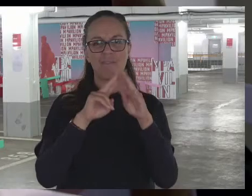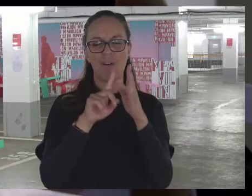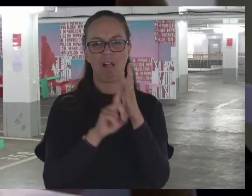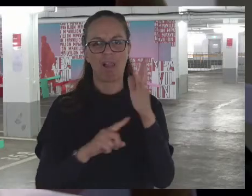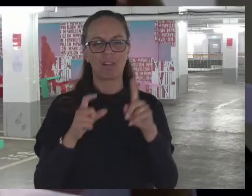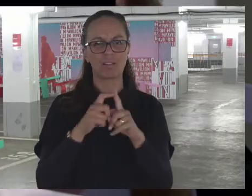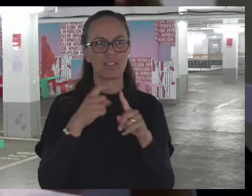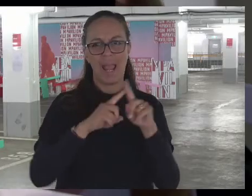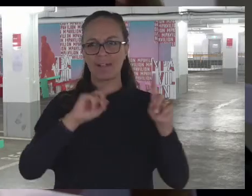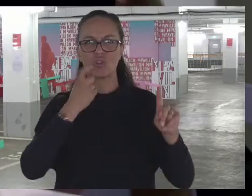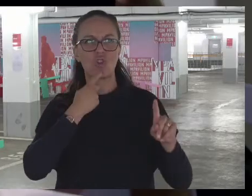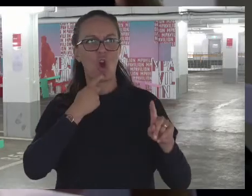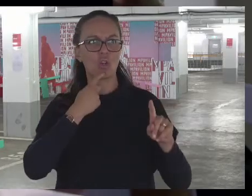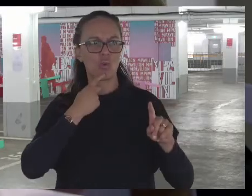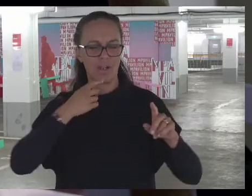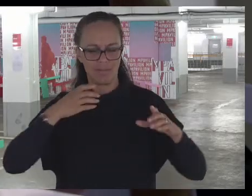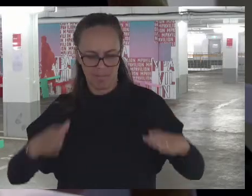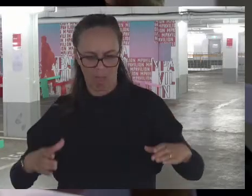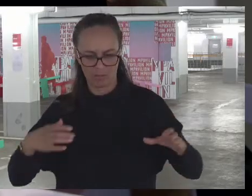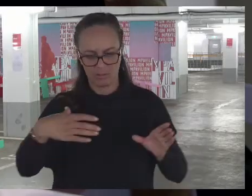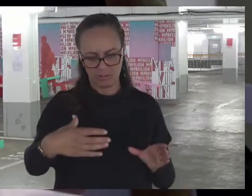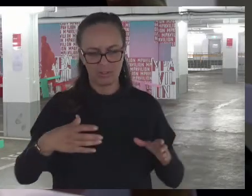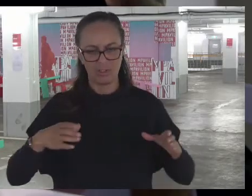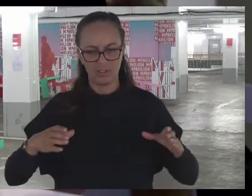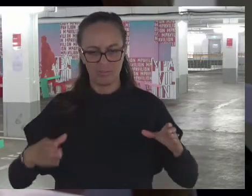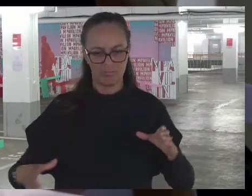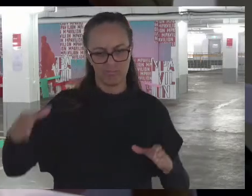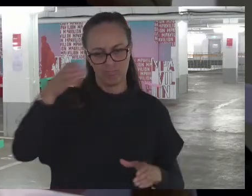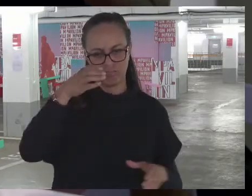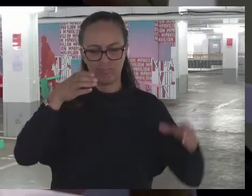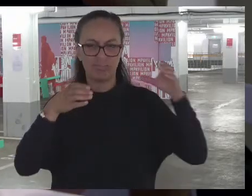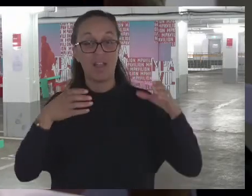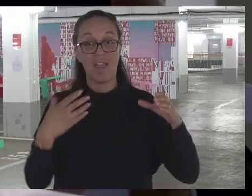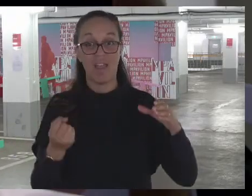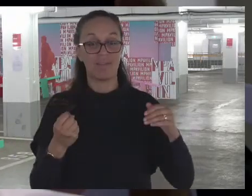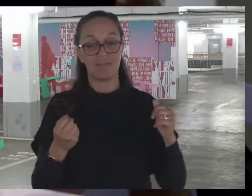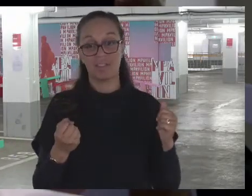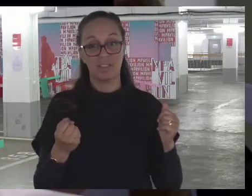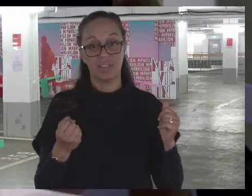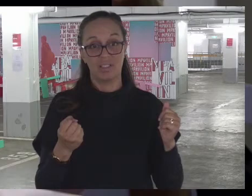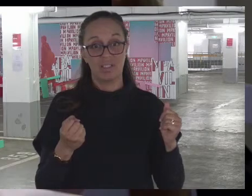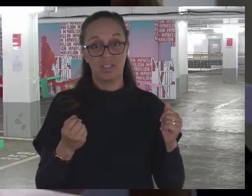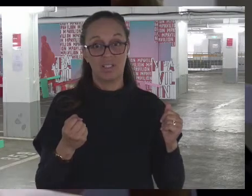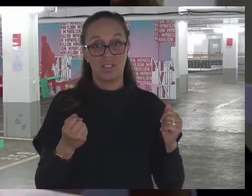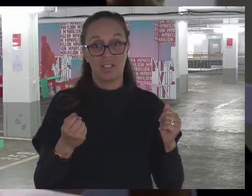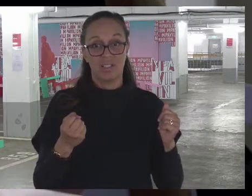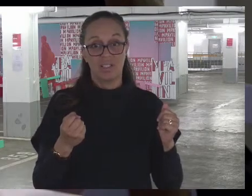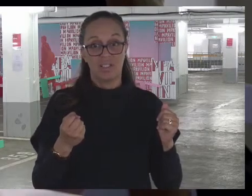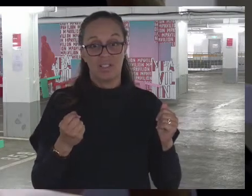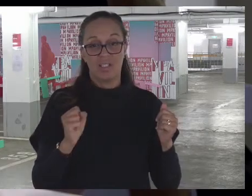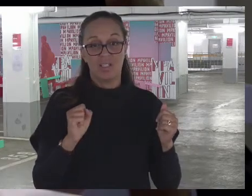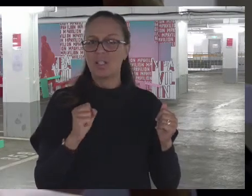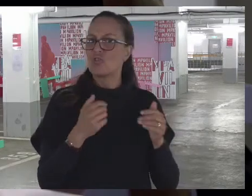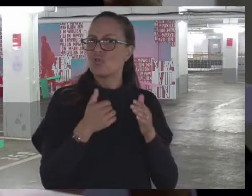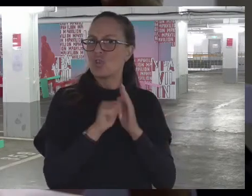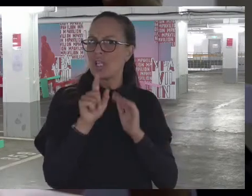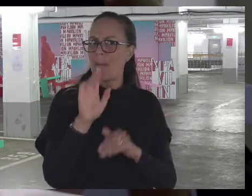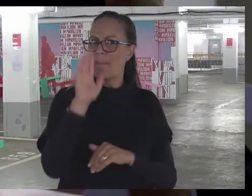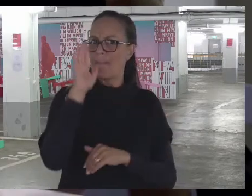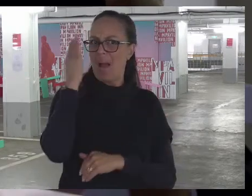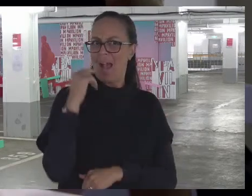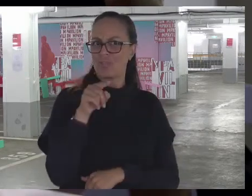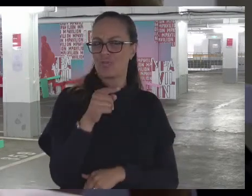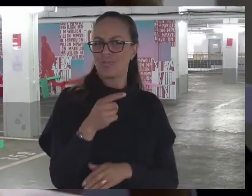structure that holds it all together. I mean, you normally, for everything I've seen, have either presented work in a gallery or in